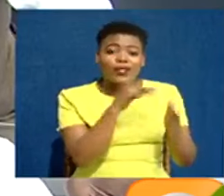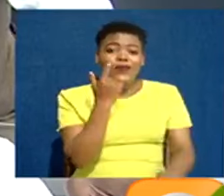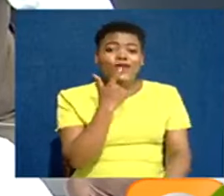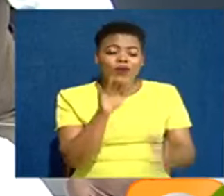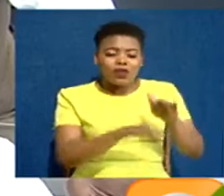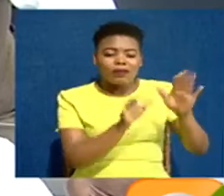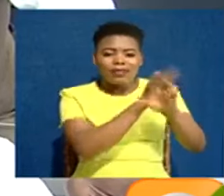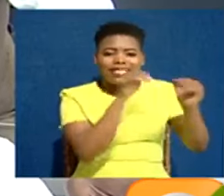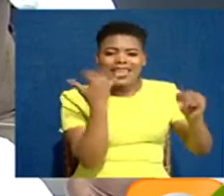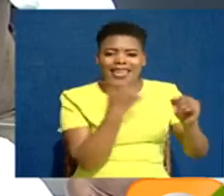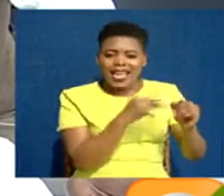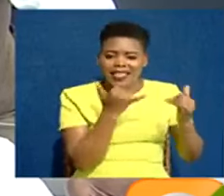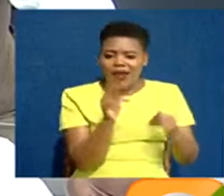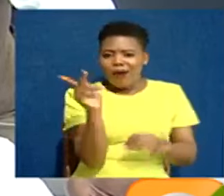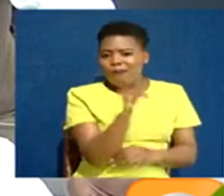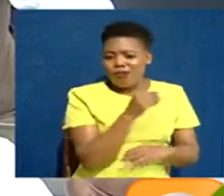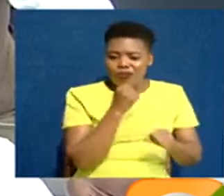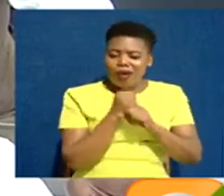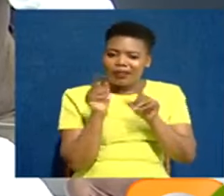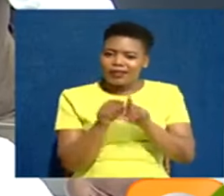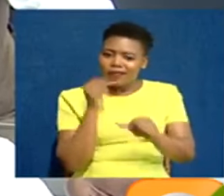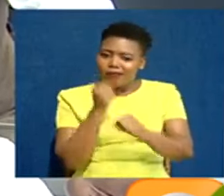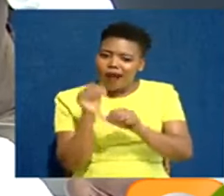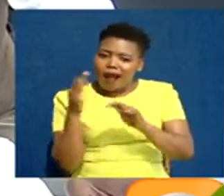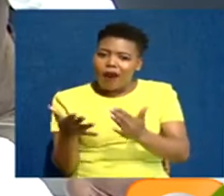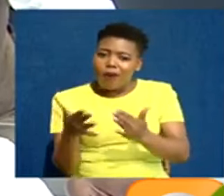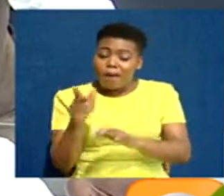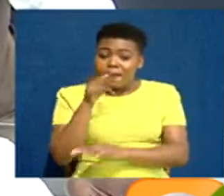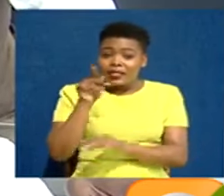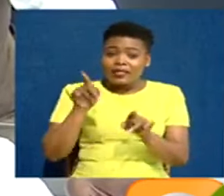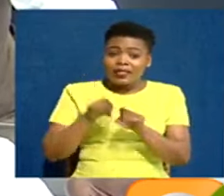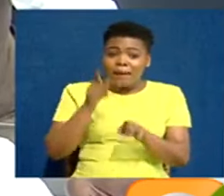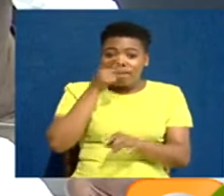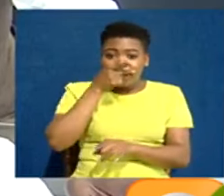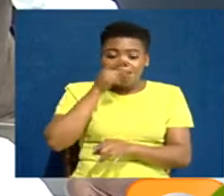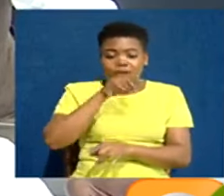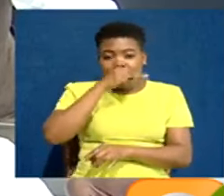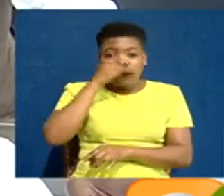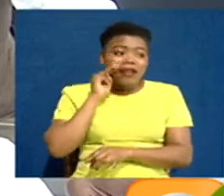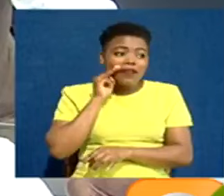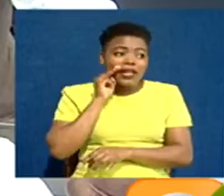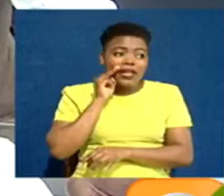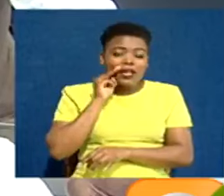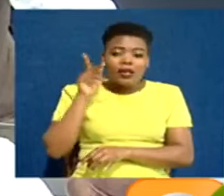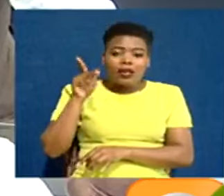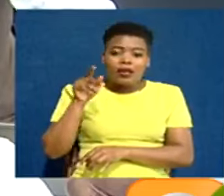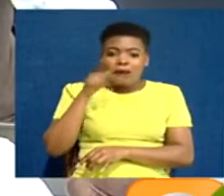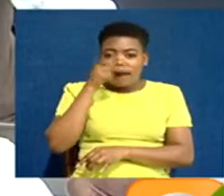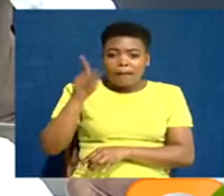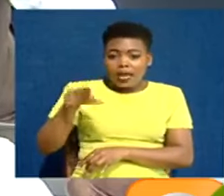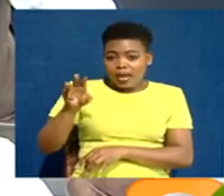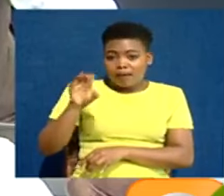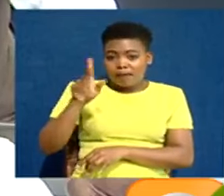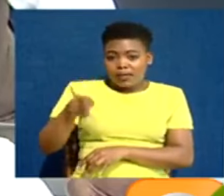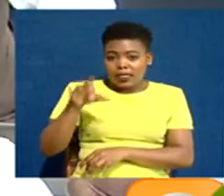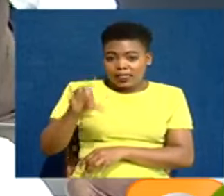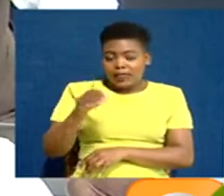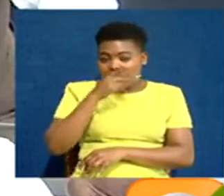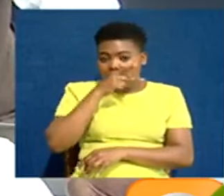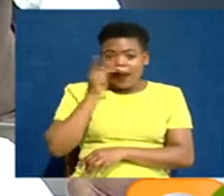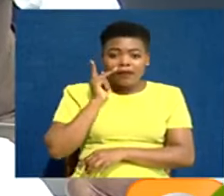Rigathi Gachagua, Prime Cabinet Secretary Musalia Mudavadi, and CS for Public Service Performance and Delivery Management Justice